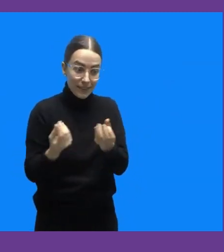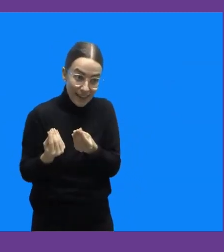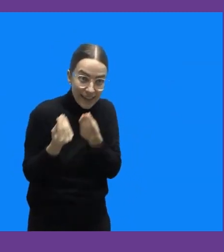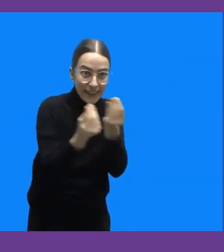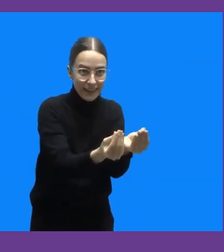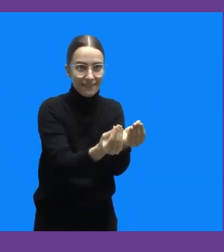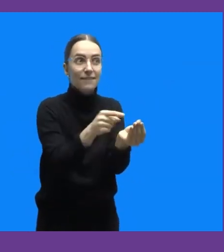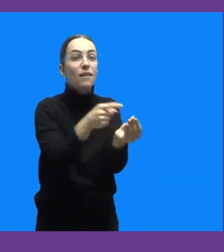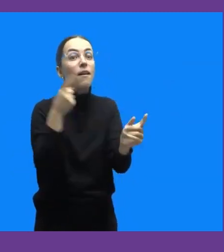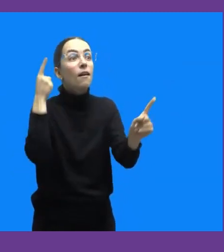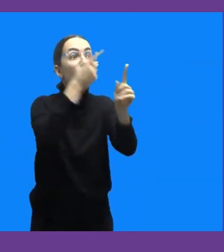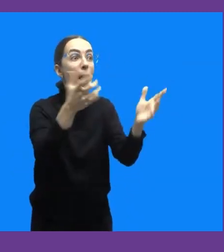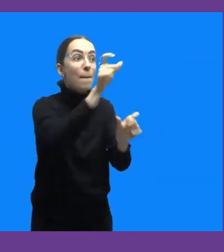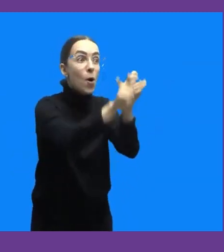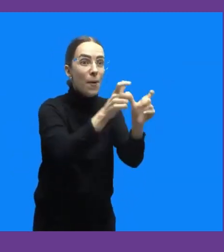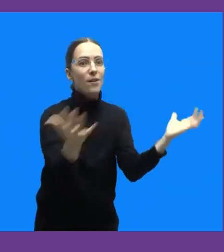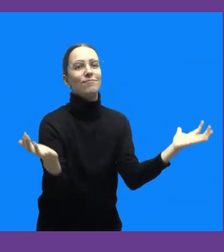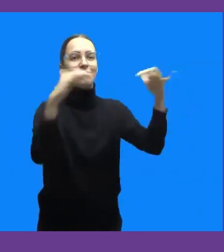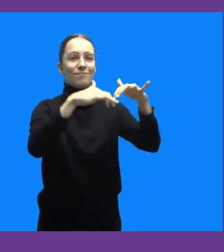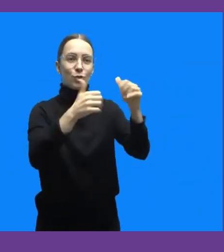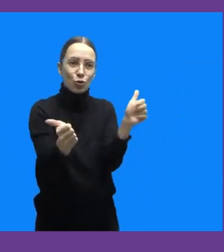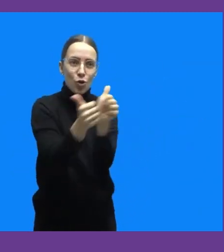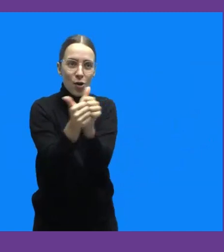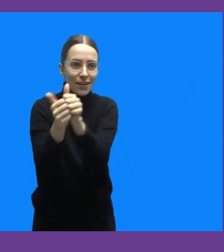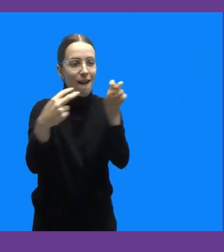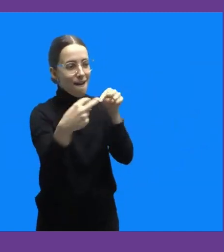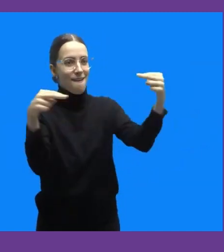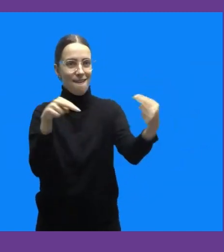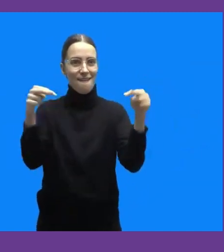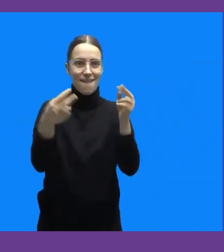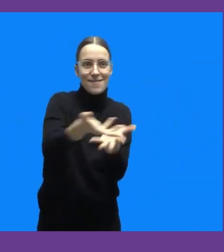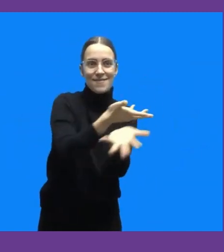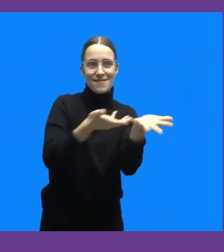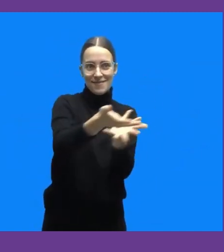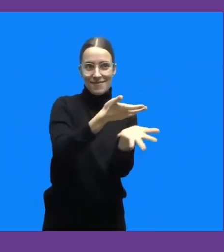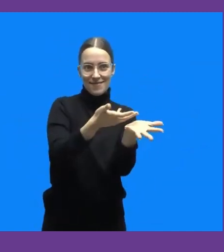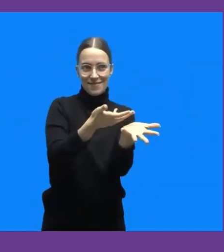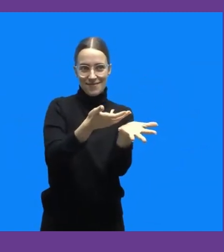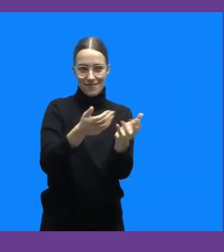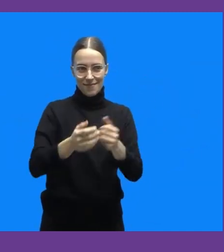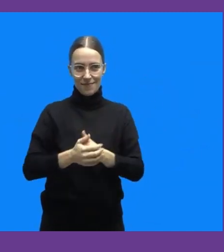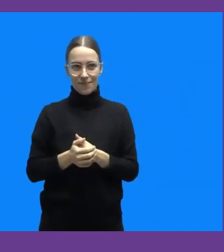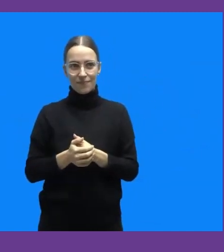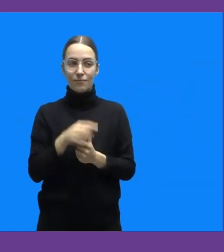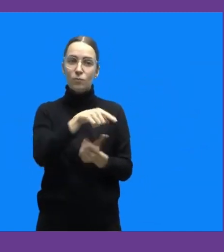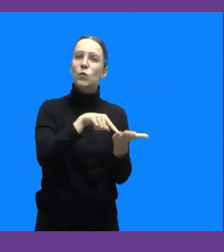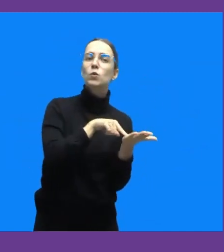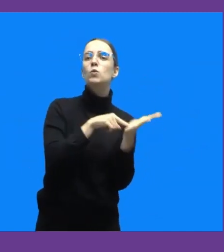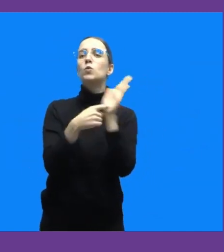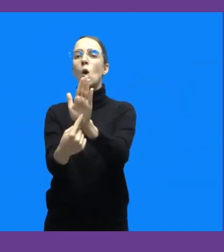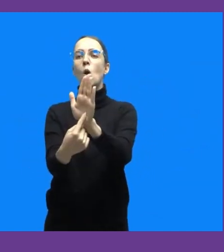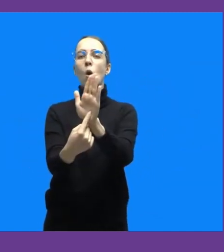to create more demonstration effects where we can show what university is